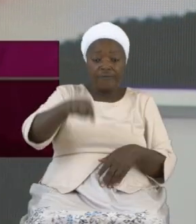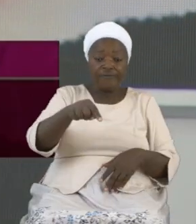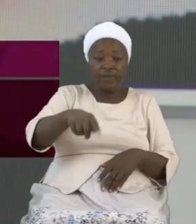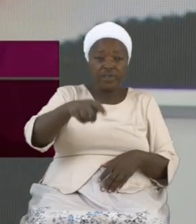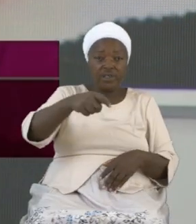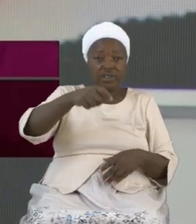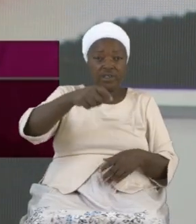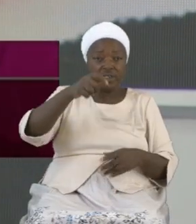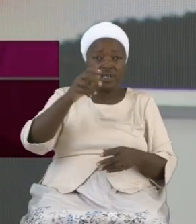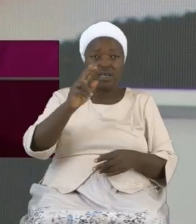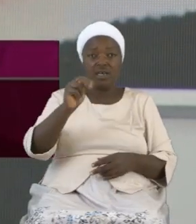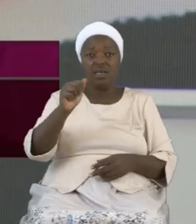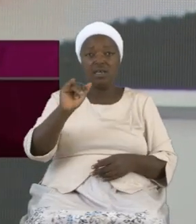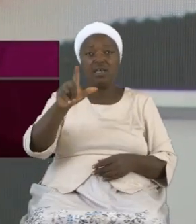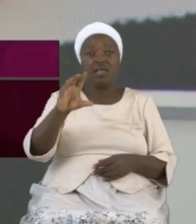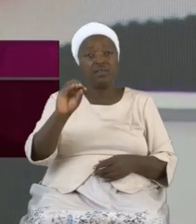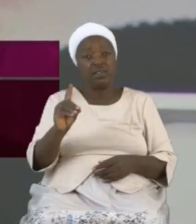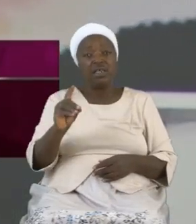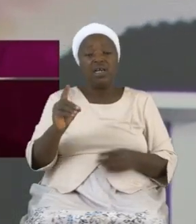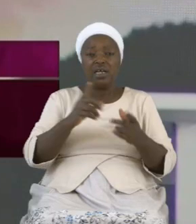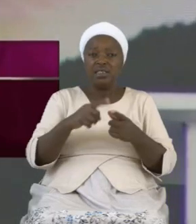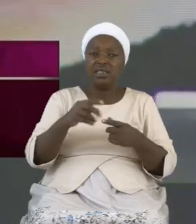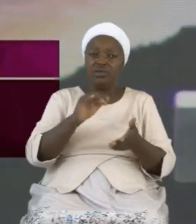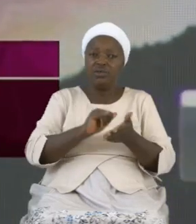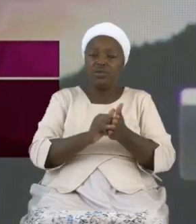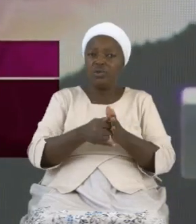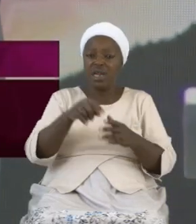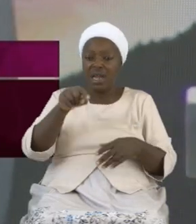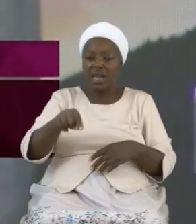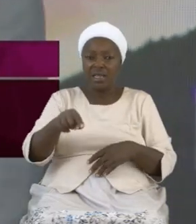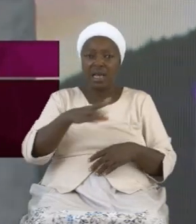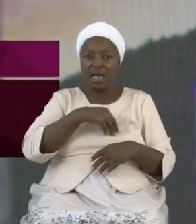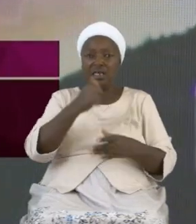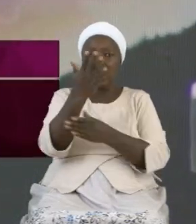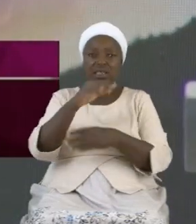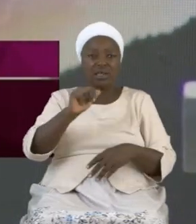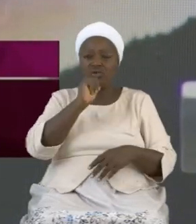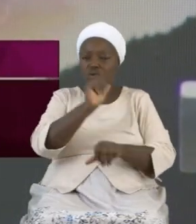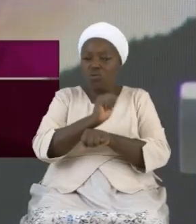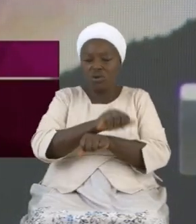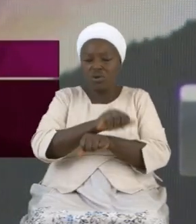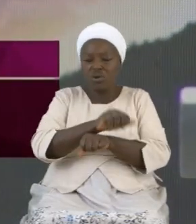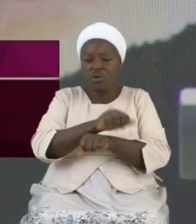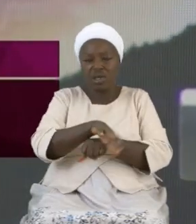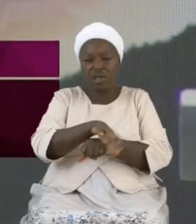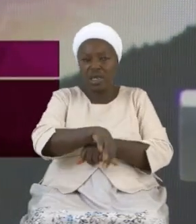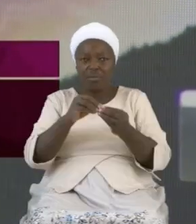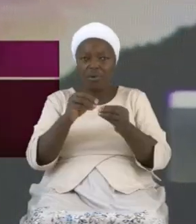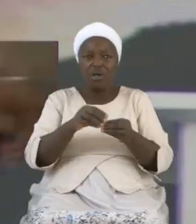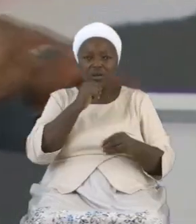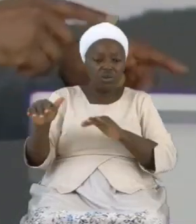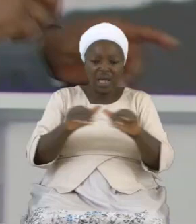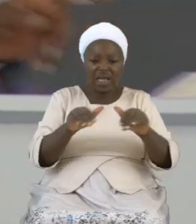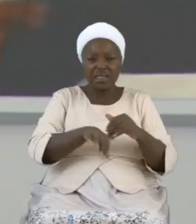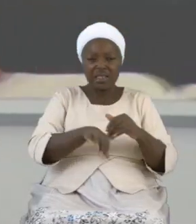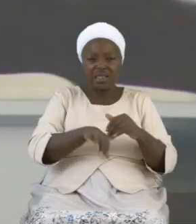becomes inoperative. He cannot operate anymore. He cannot act anymore. As